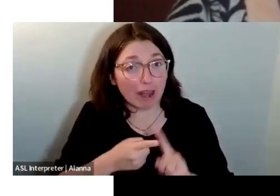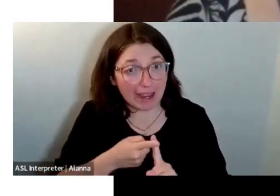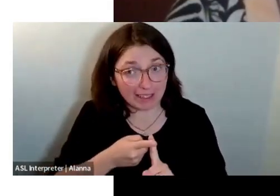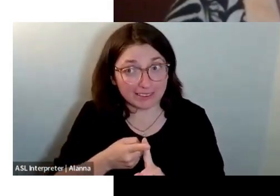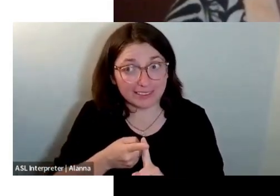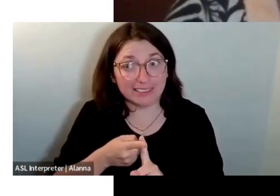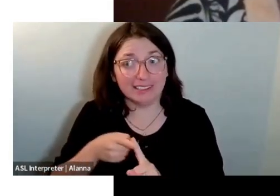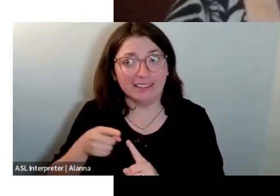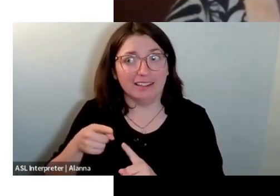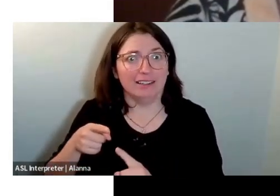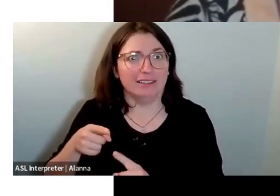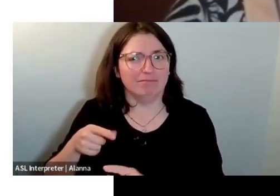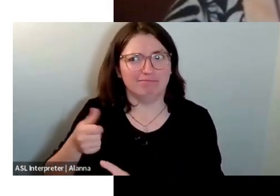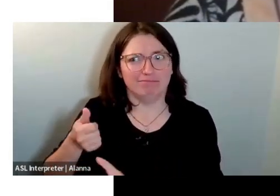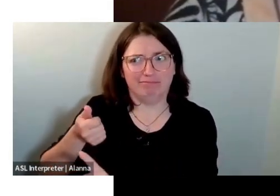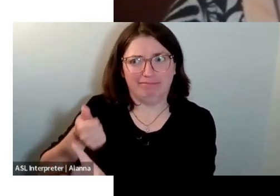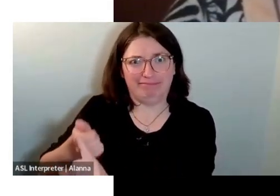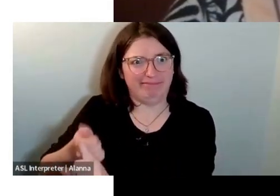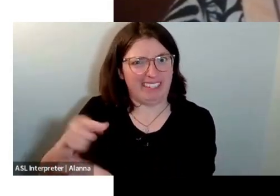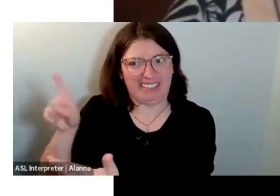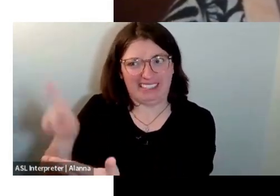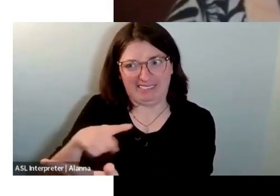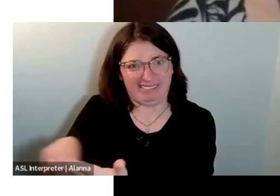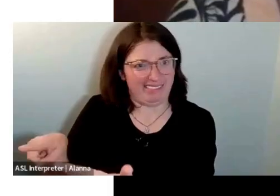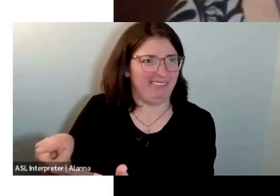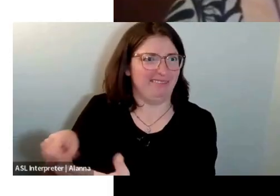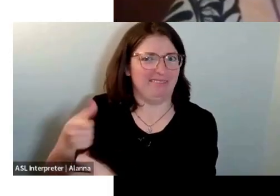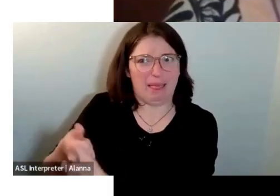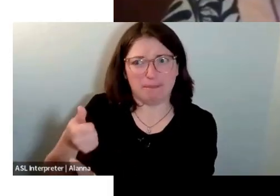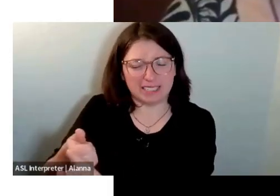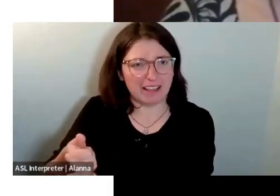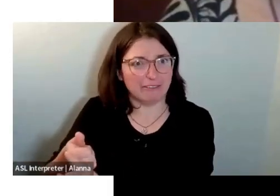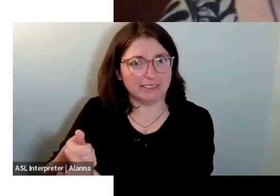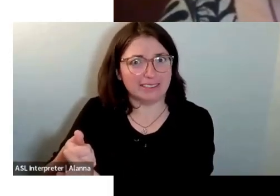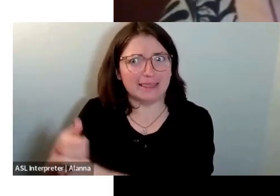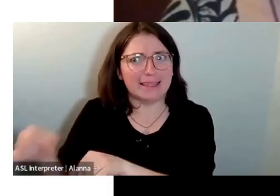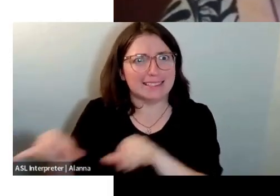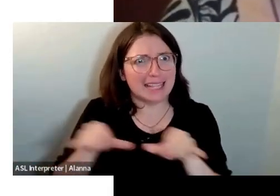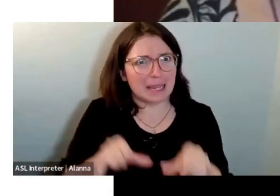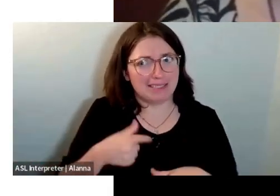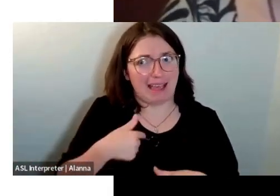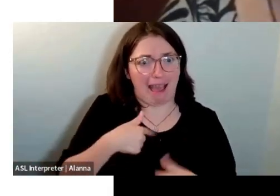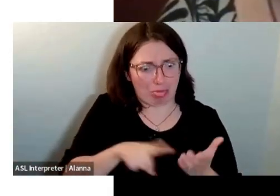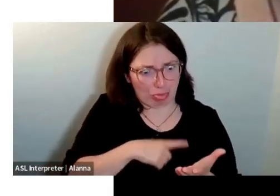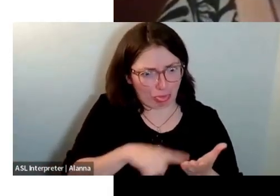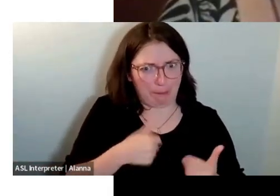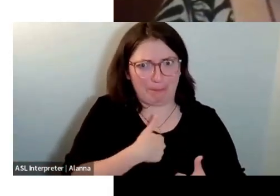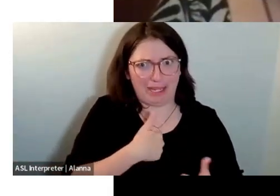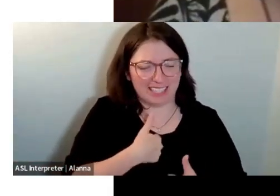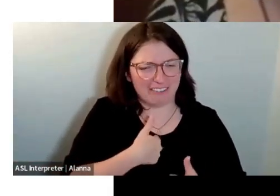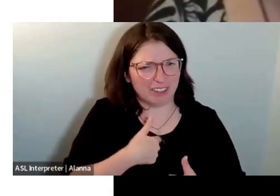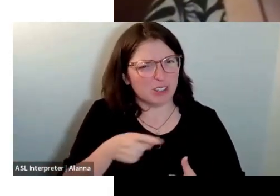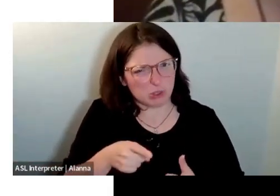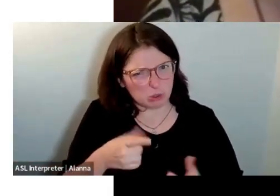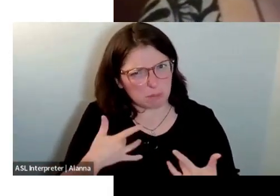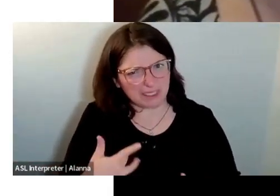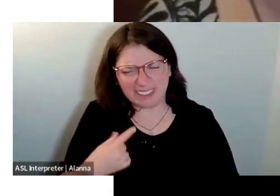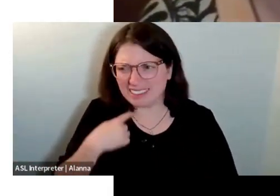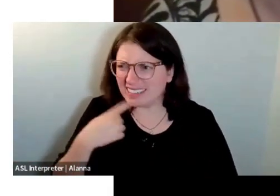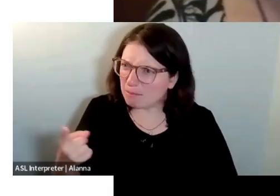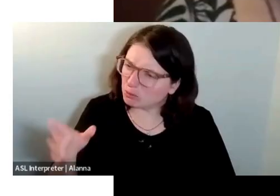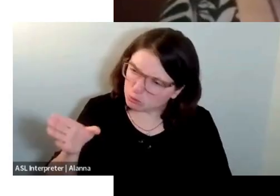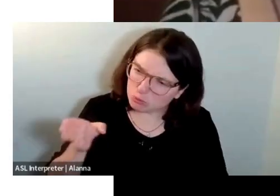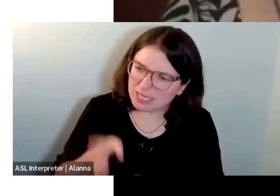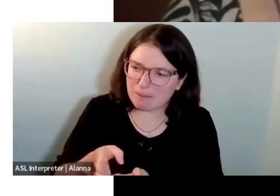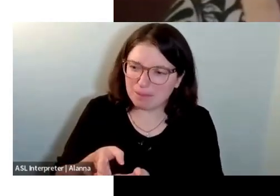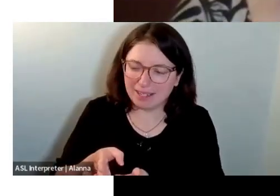yourself, you would probably tell them to stop it. Or you wouldn't be friends, right? I don't let my friends talk to